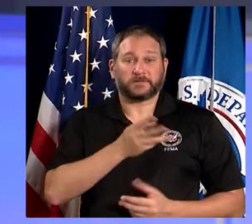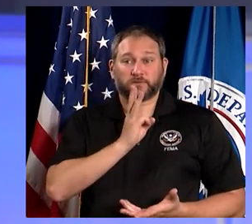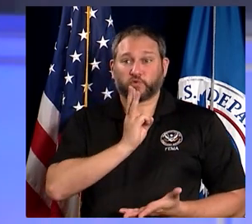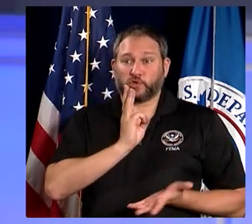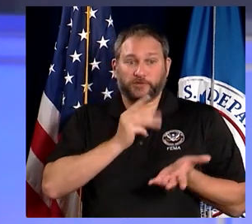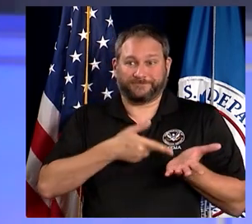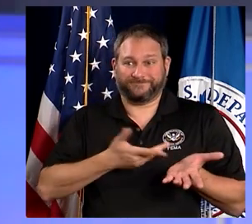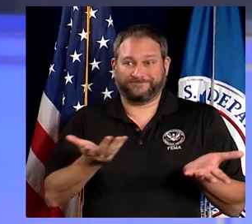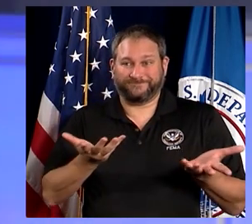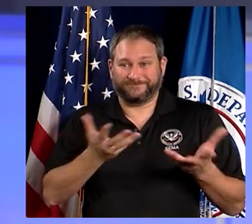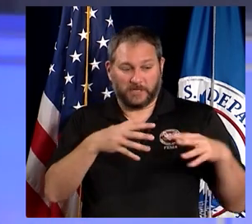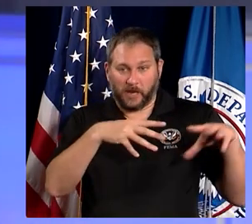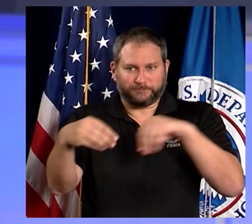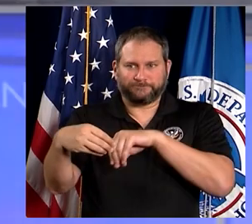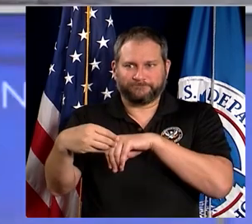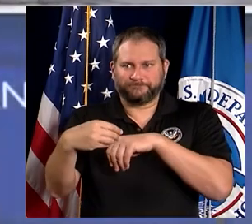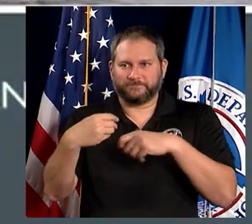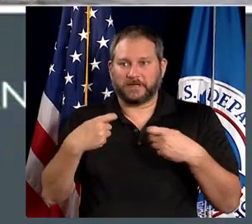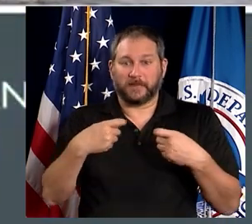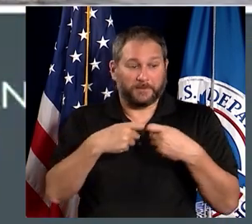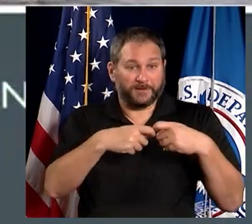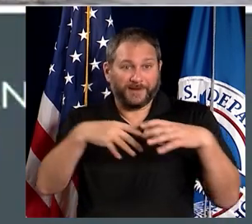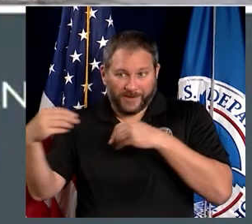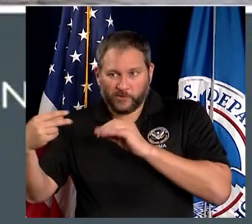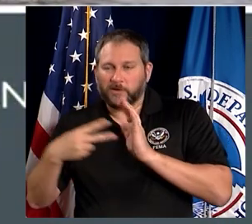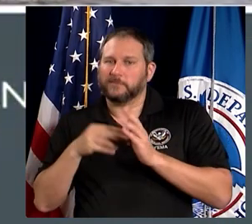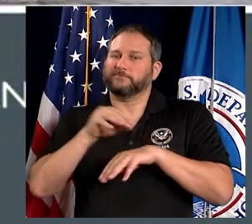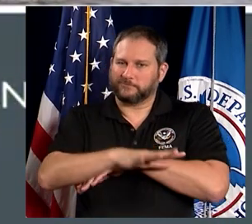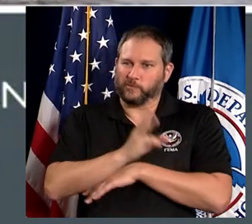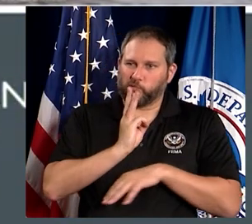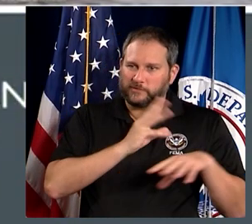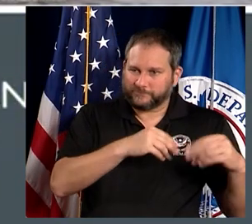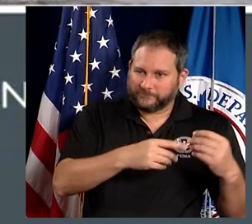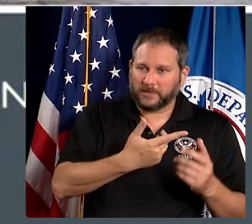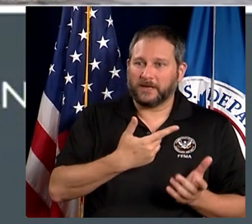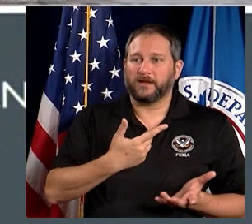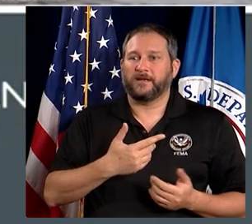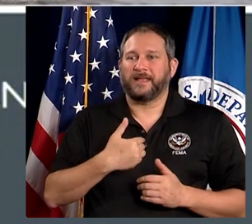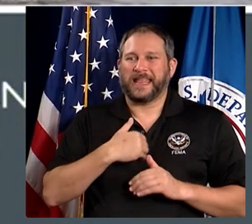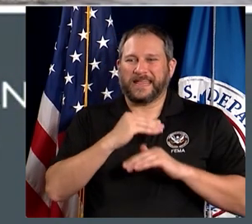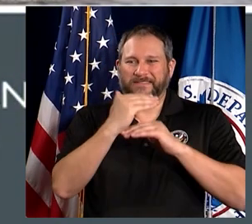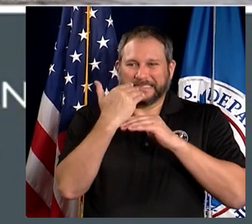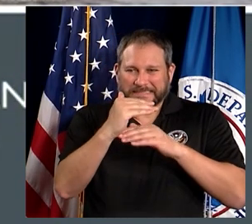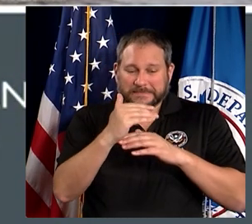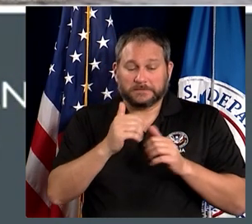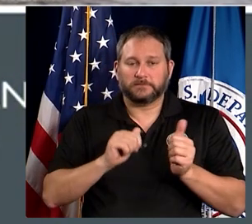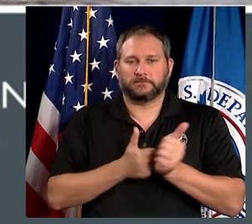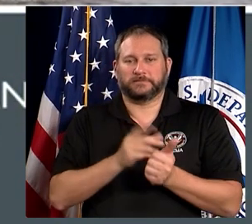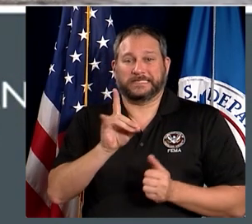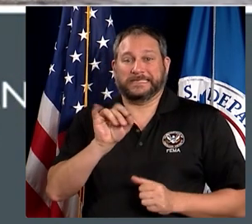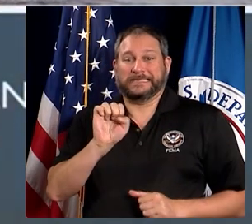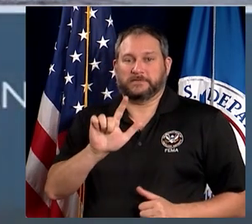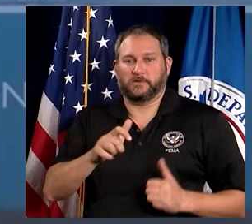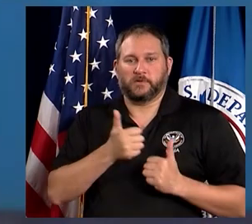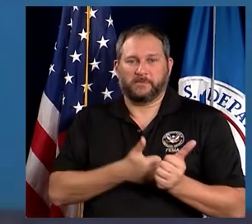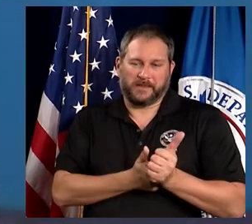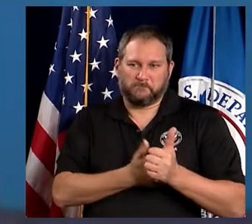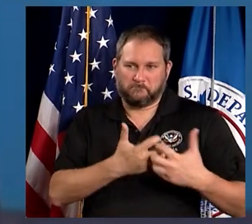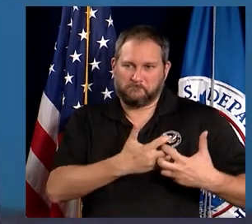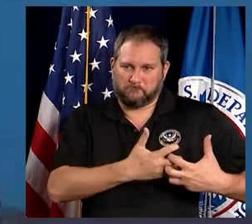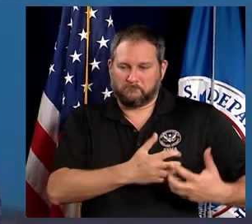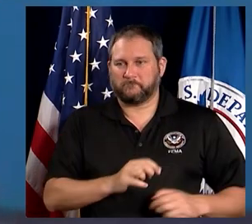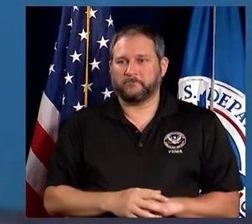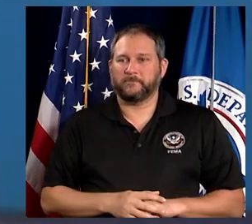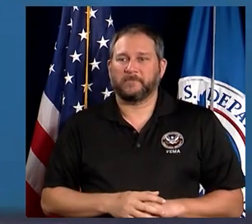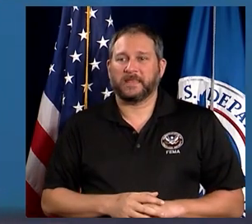a half-powered diesel backup. All of these events, these emergencies, big and small, happen on Ocracoke,